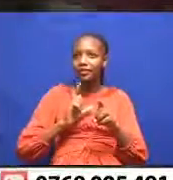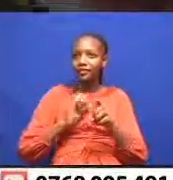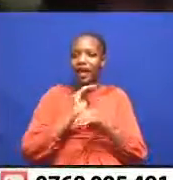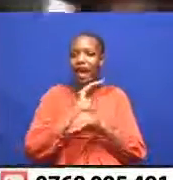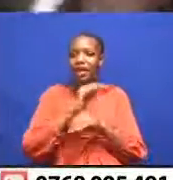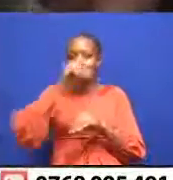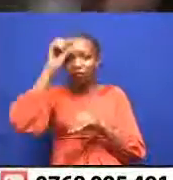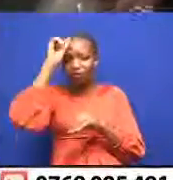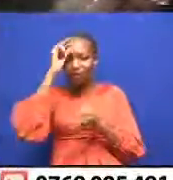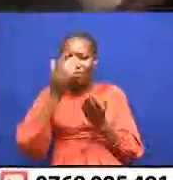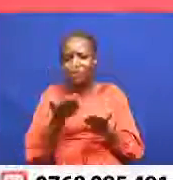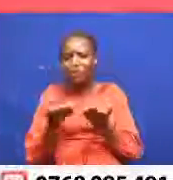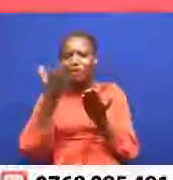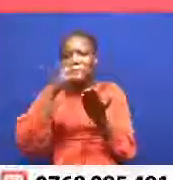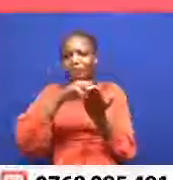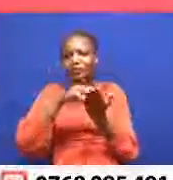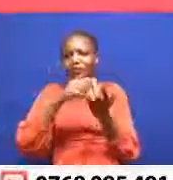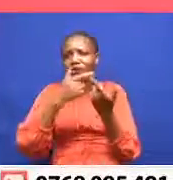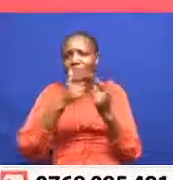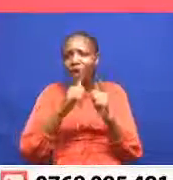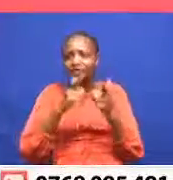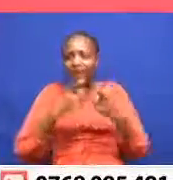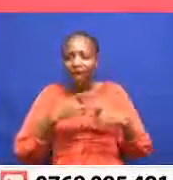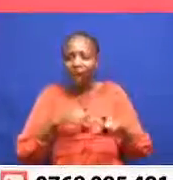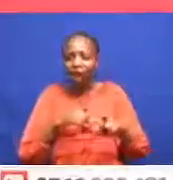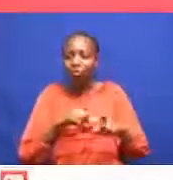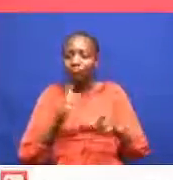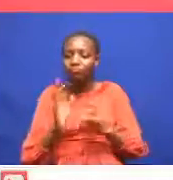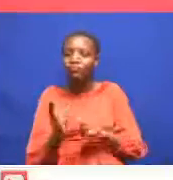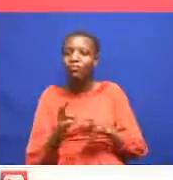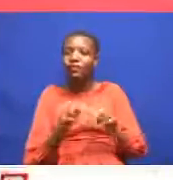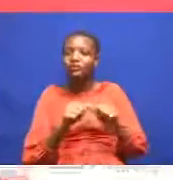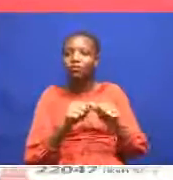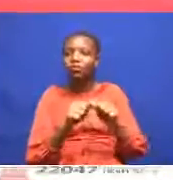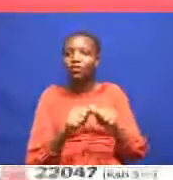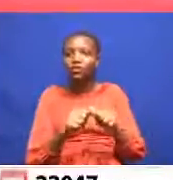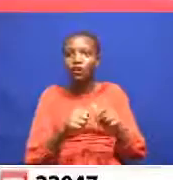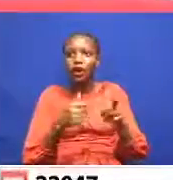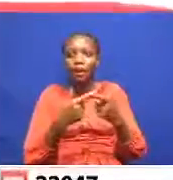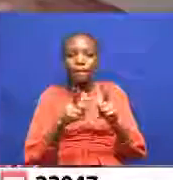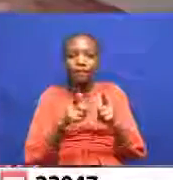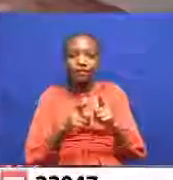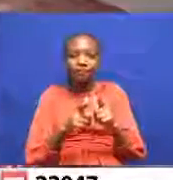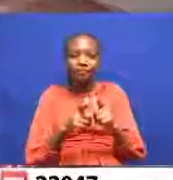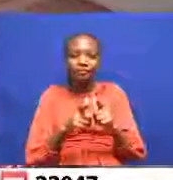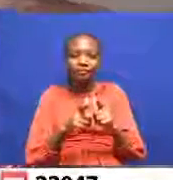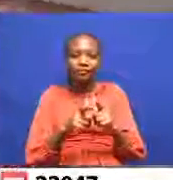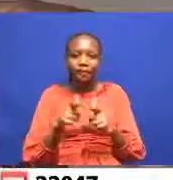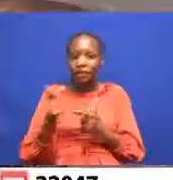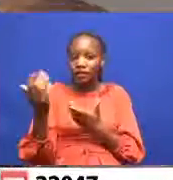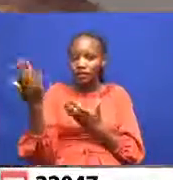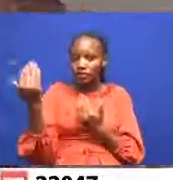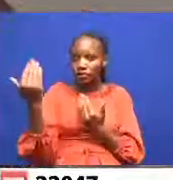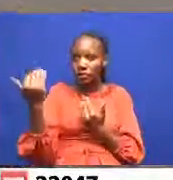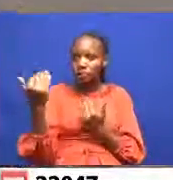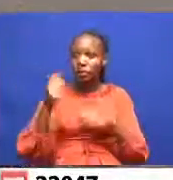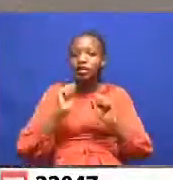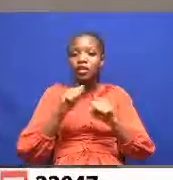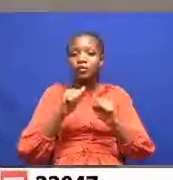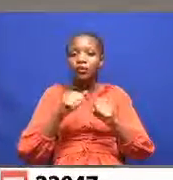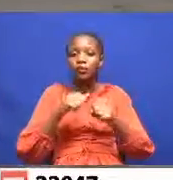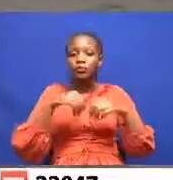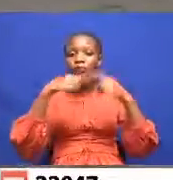in mitigating the spread of the novel coronavirus. However costly they have been to her plans, she hopes that better days are